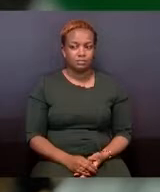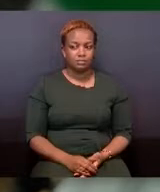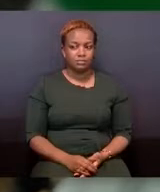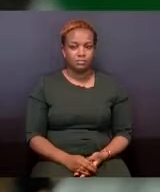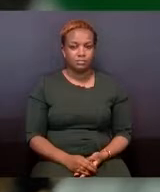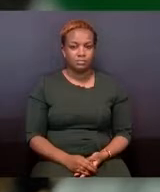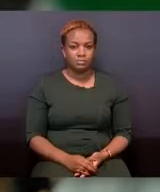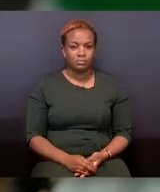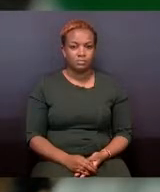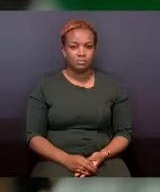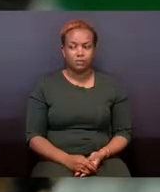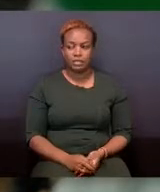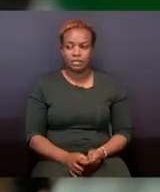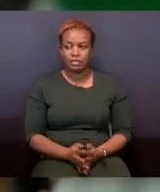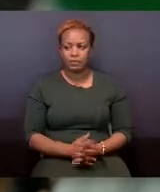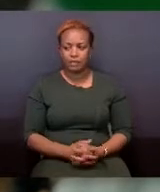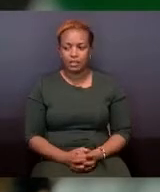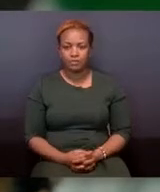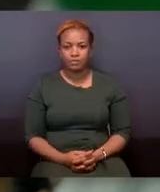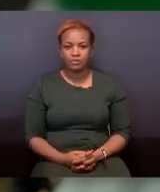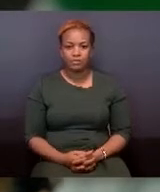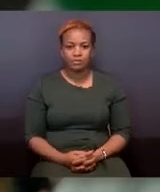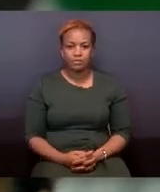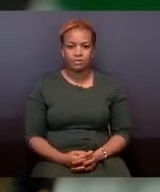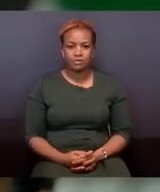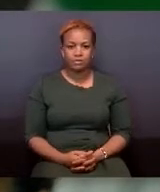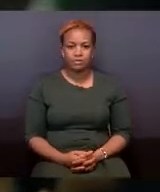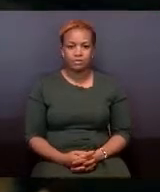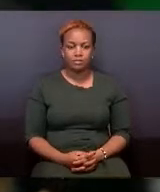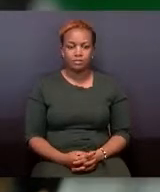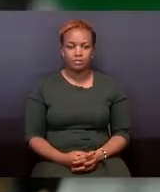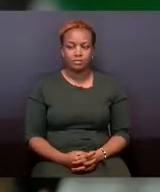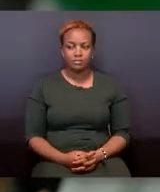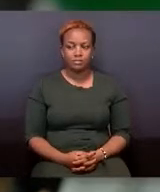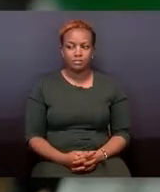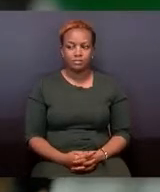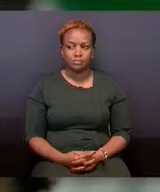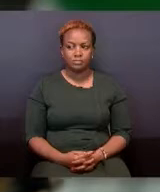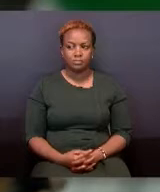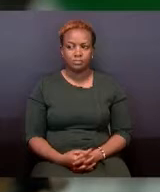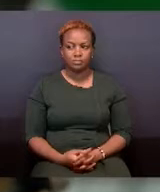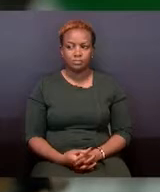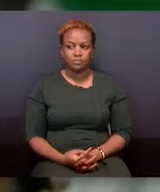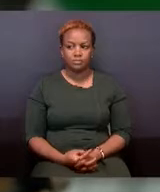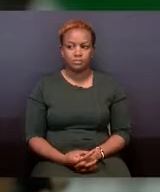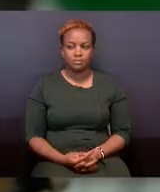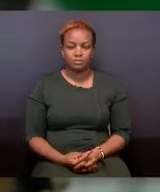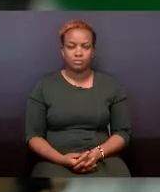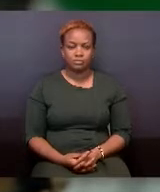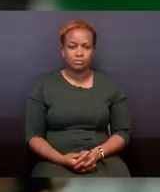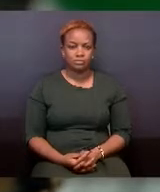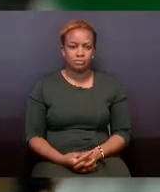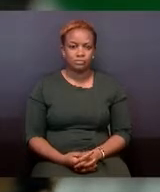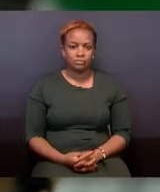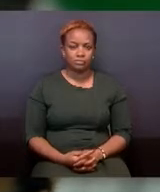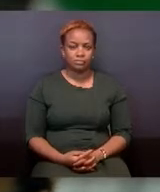de problèmes. Il est vrai que nous avons les crises sécuritaires au Sahel, dans le bassin du Congo. Nous avons connu Ebola, la COVID-19.